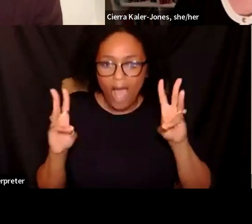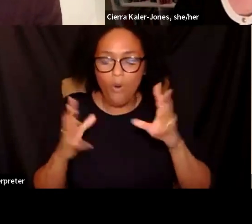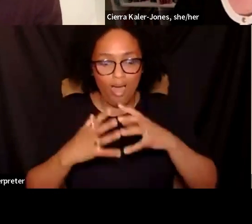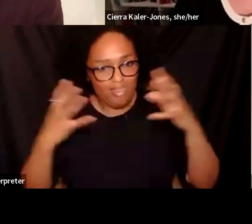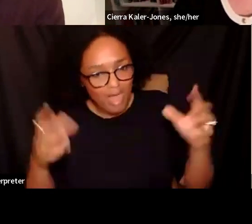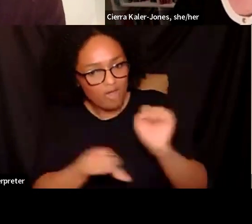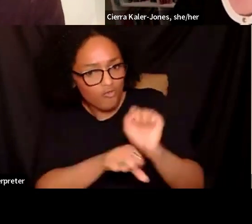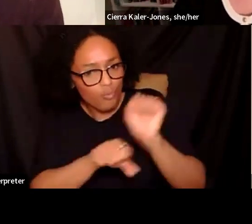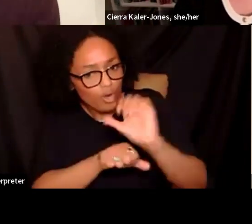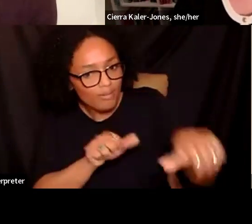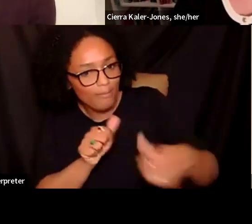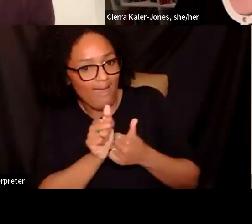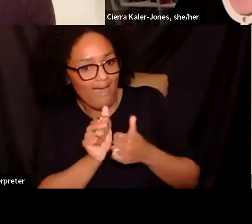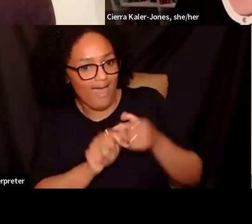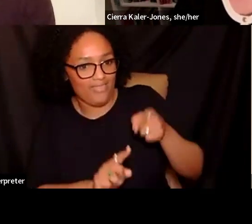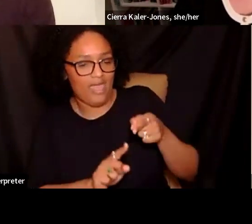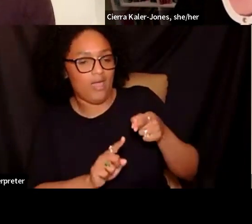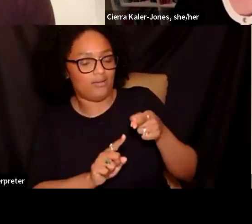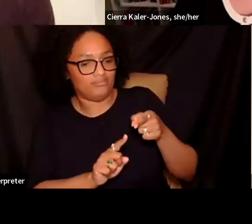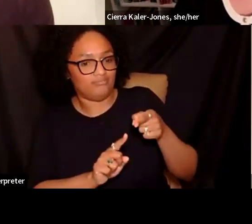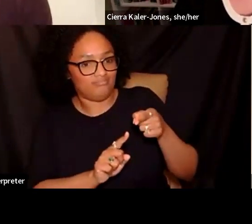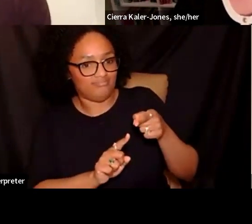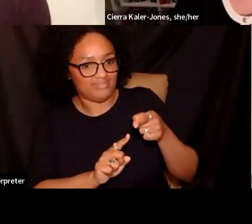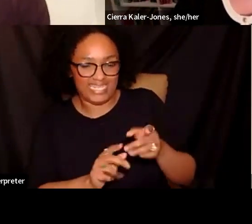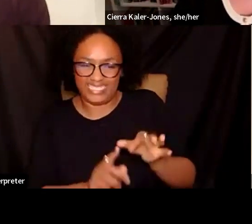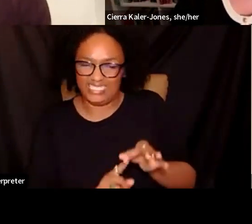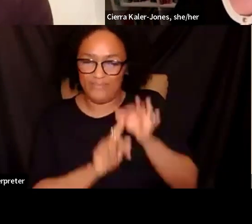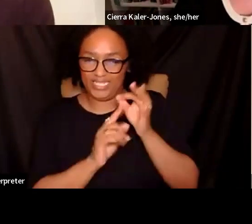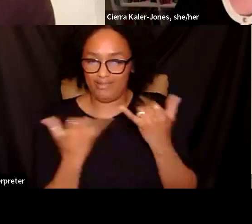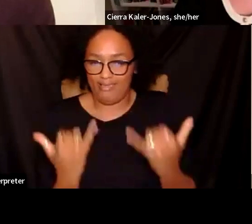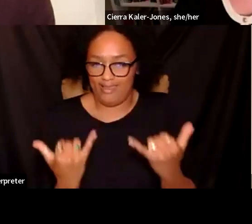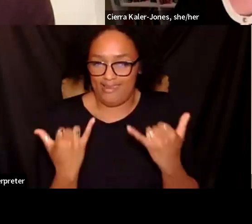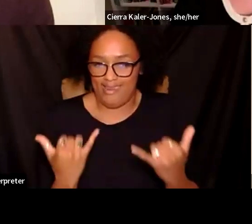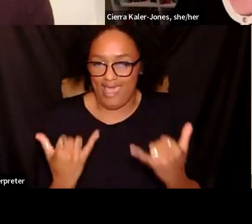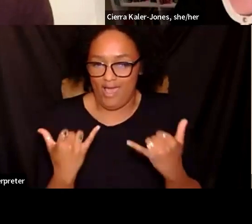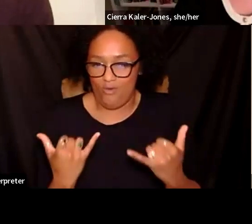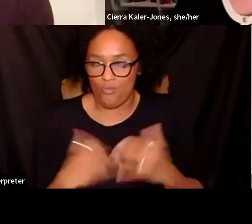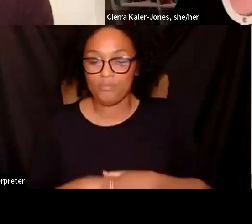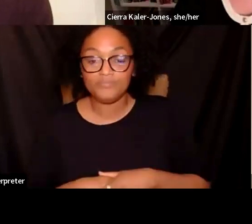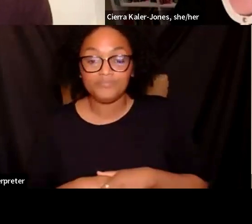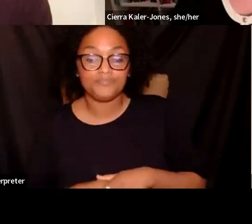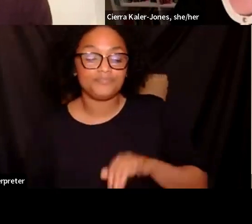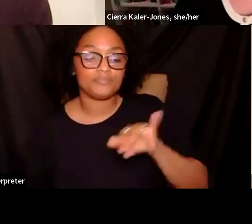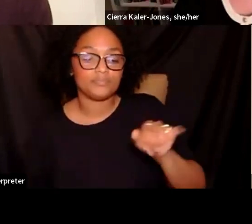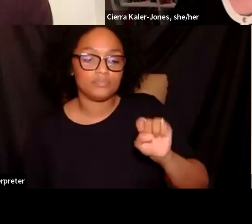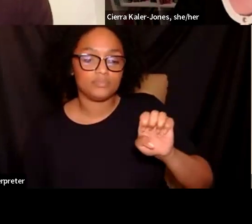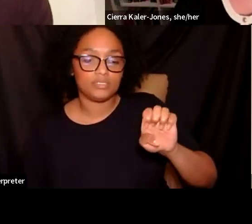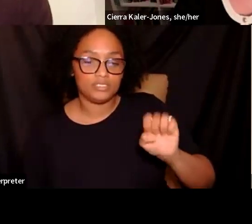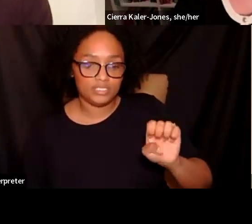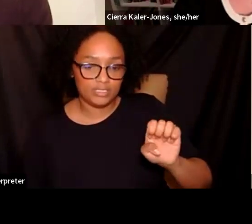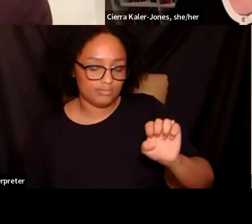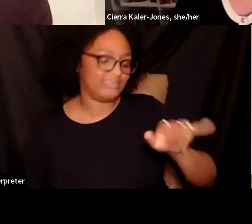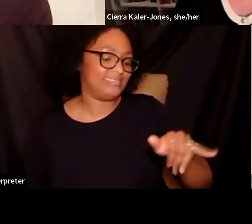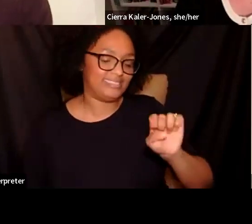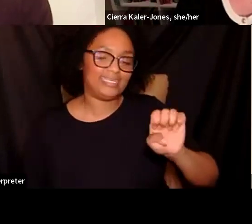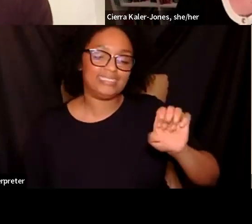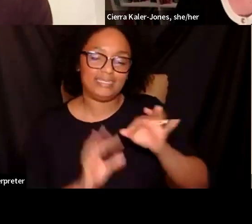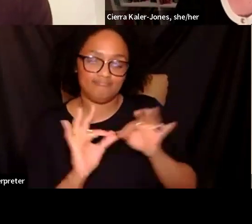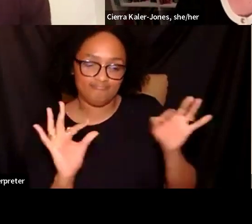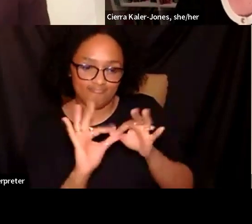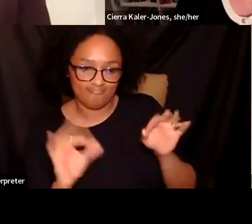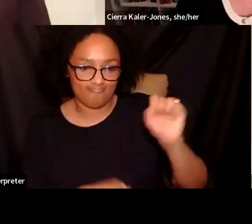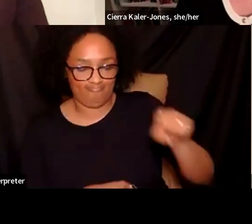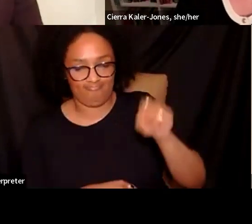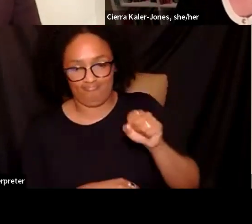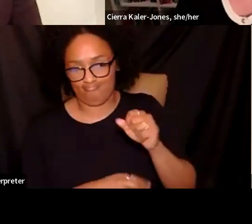it, especially in this moment. No, I'm so glad you raised that history. And, Cierra and I are on the steering committee of Black Lives Matter at